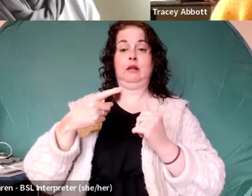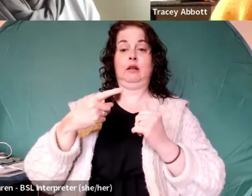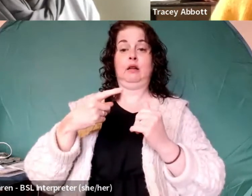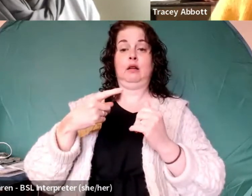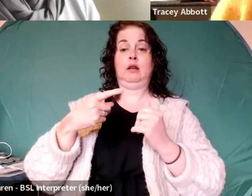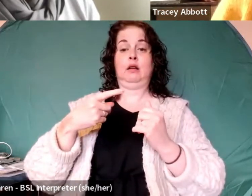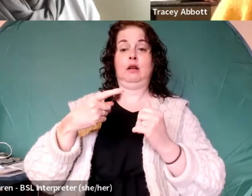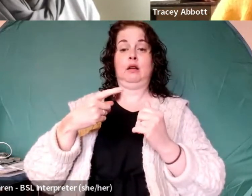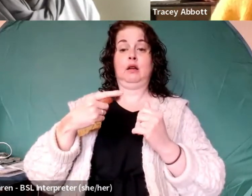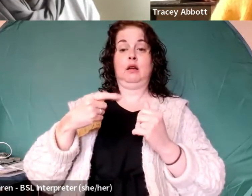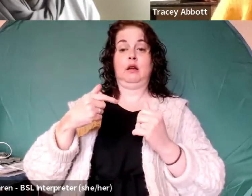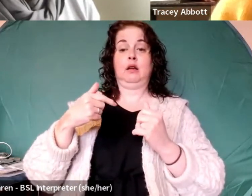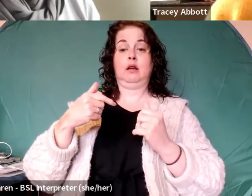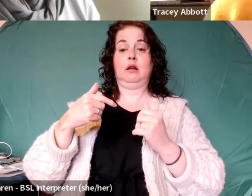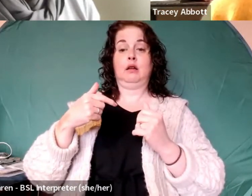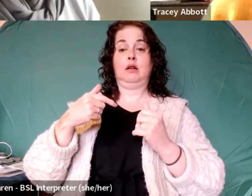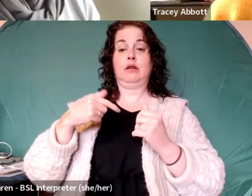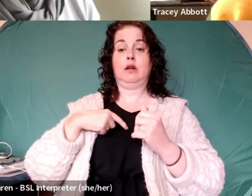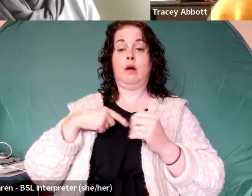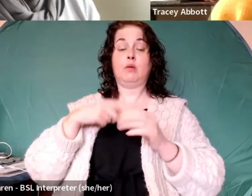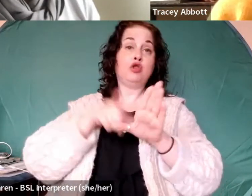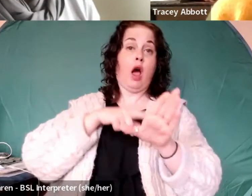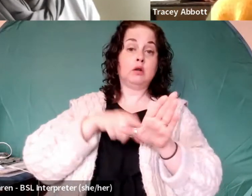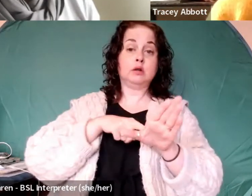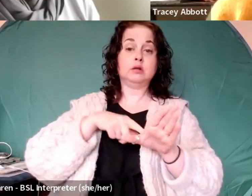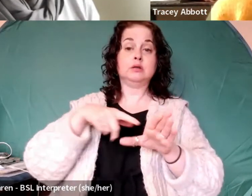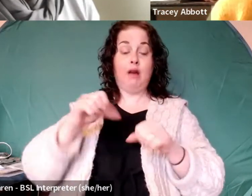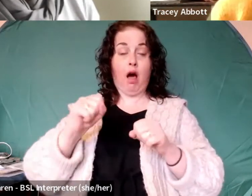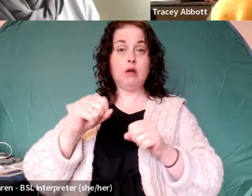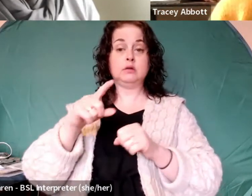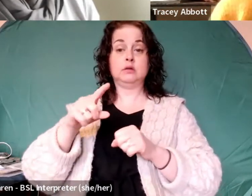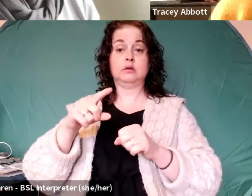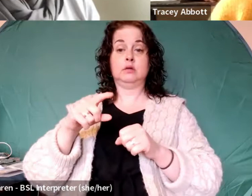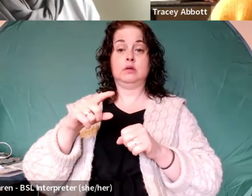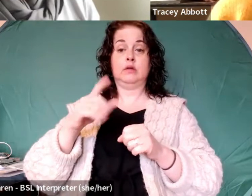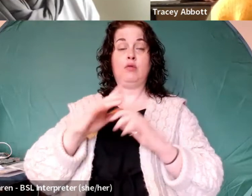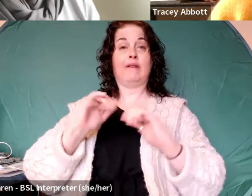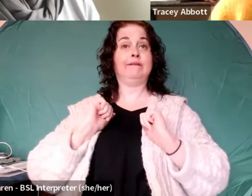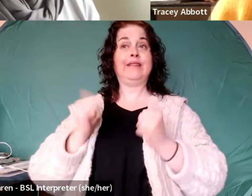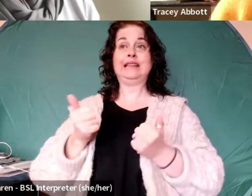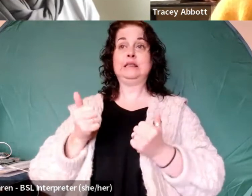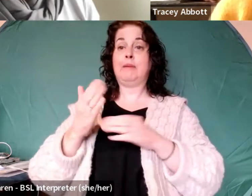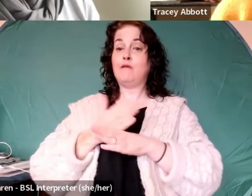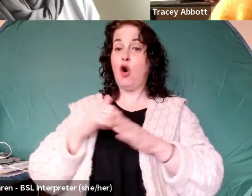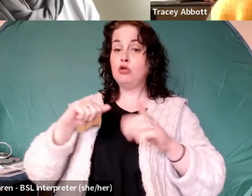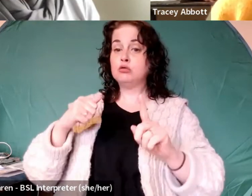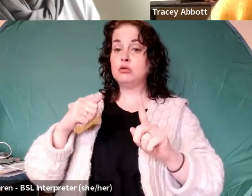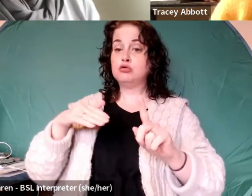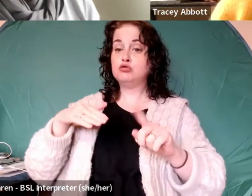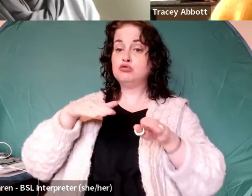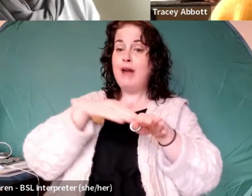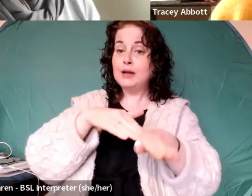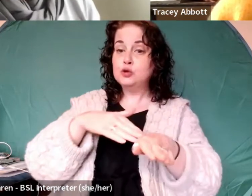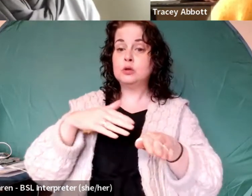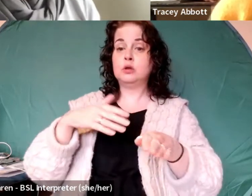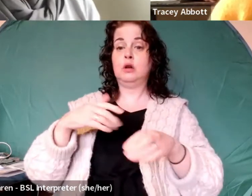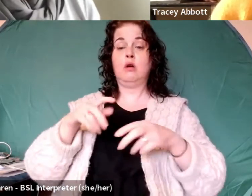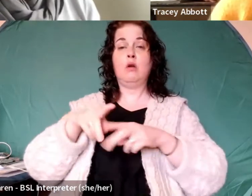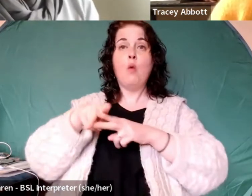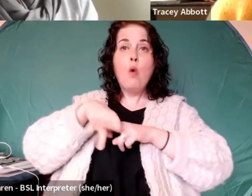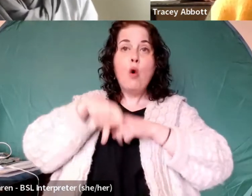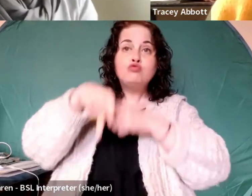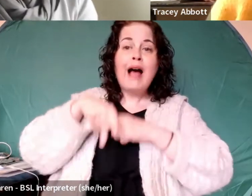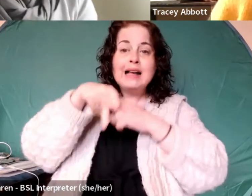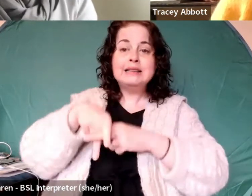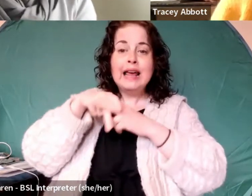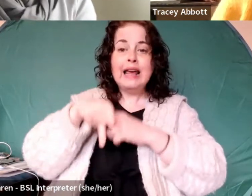crash, I was, young for a start, but was fairly fit, did a lot of athletics, did a lot of horse riding,